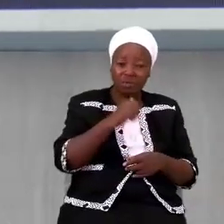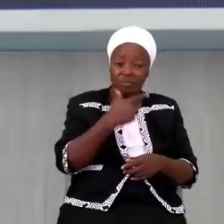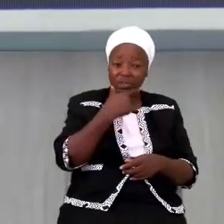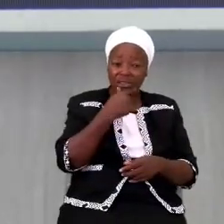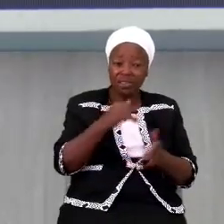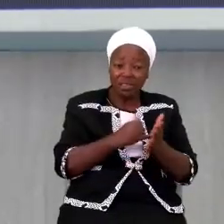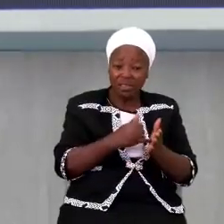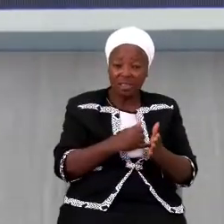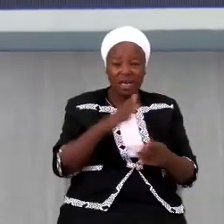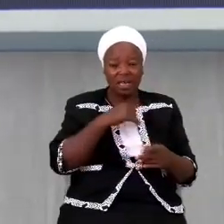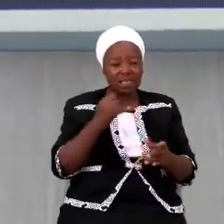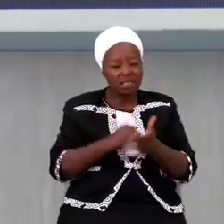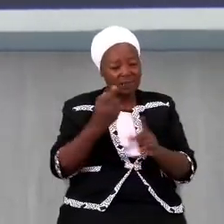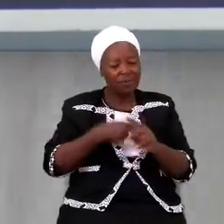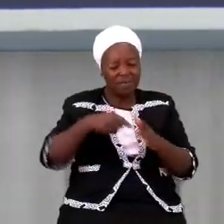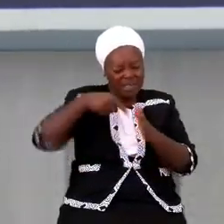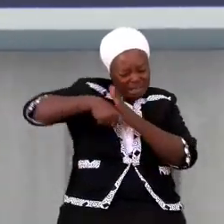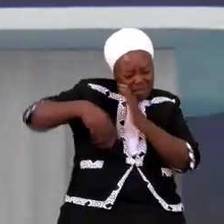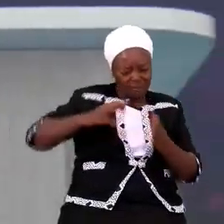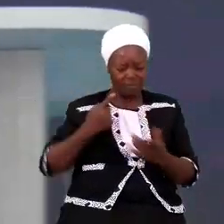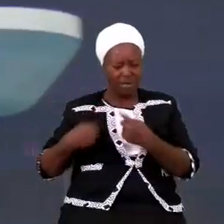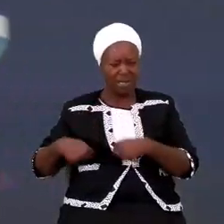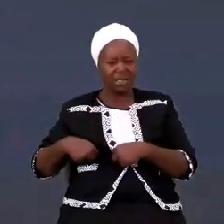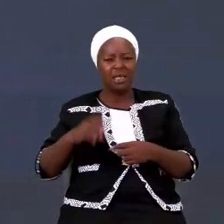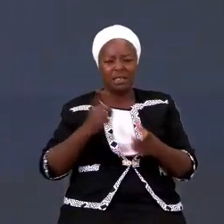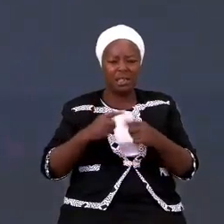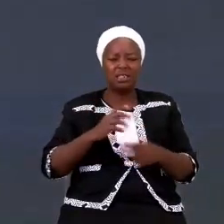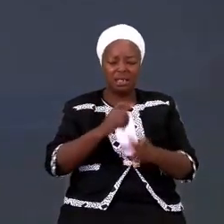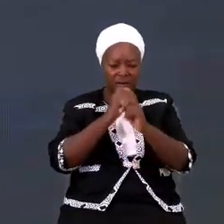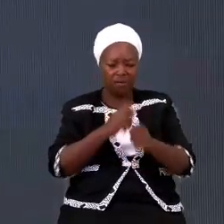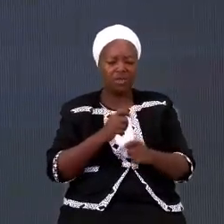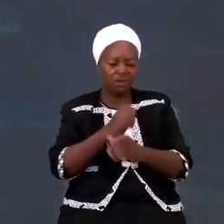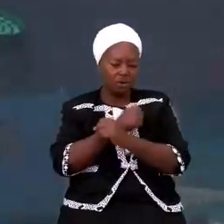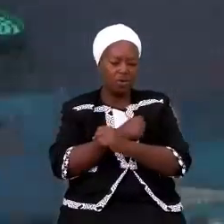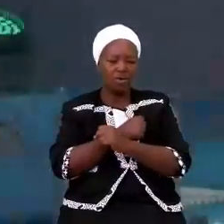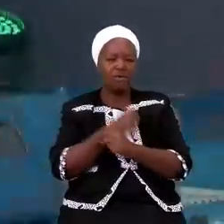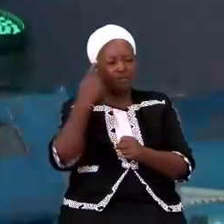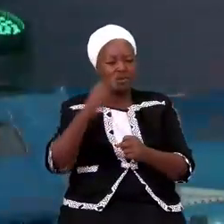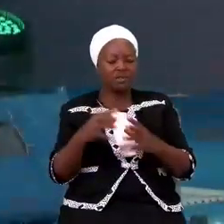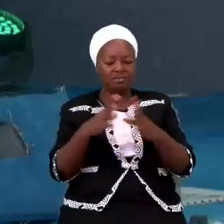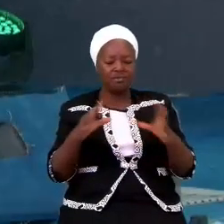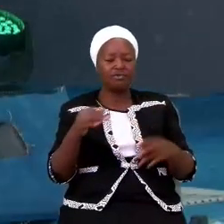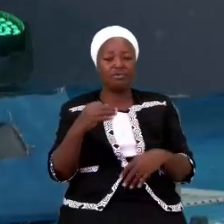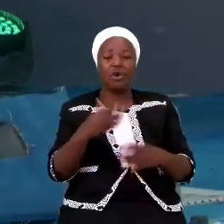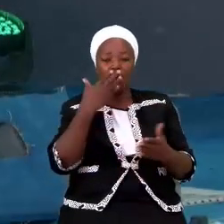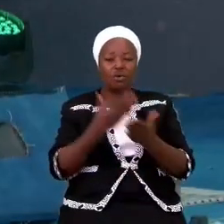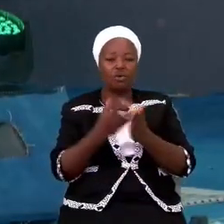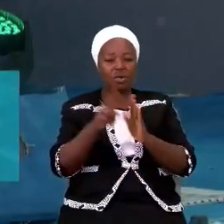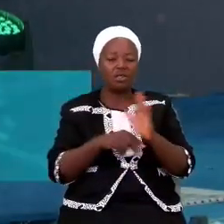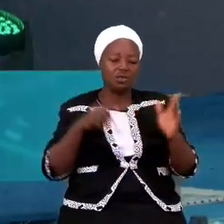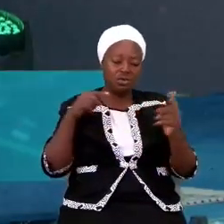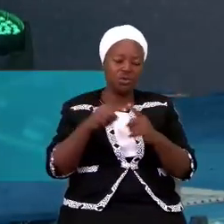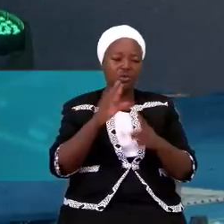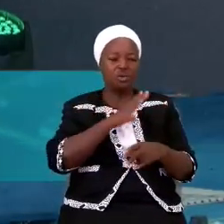We're looking at three things here. Number one, we're looking at the unfailing rewards